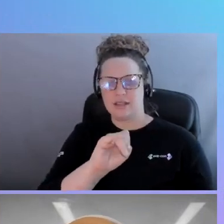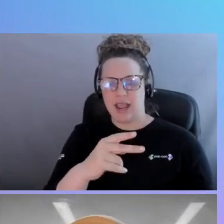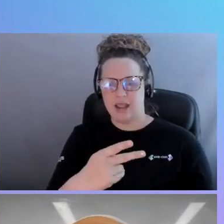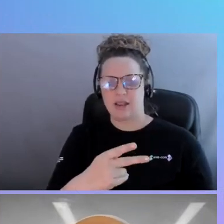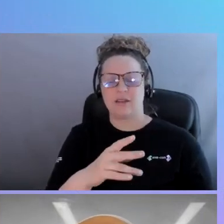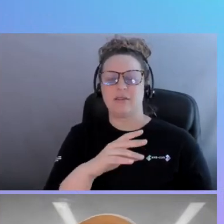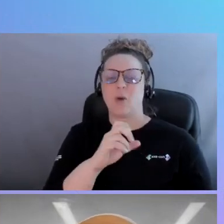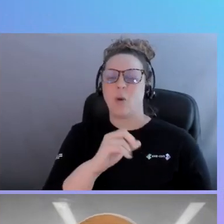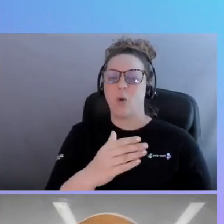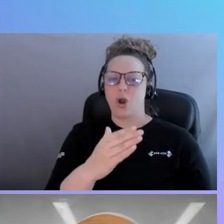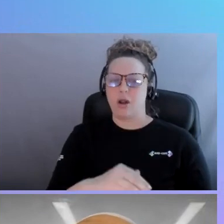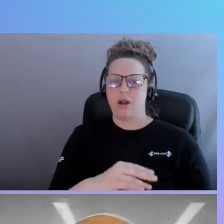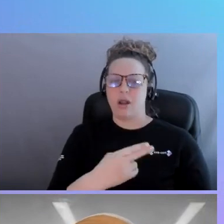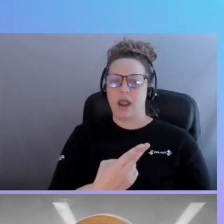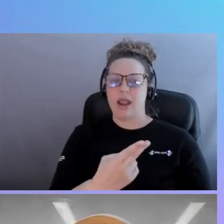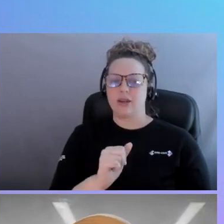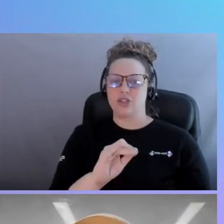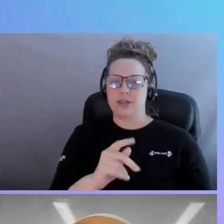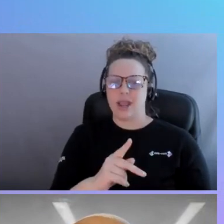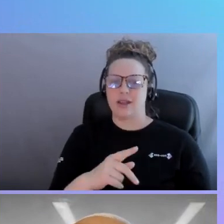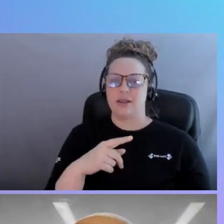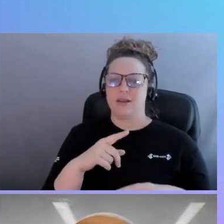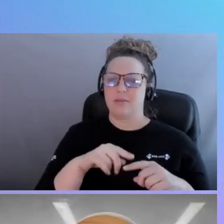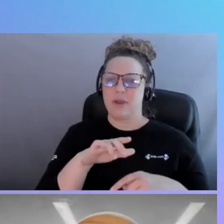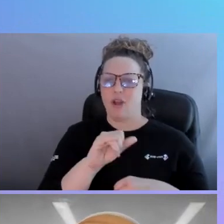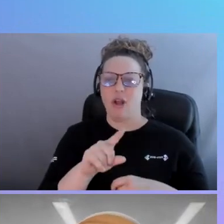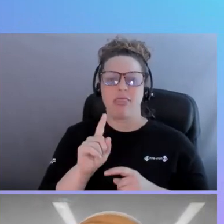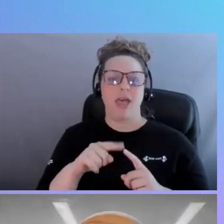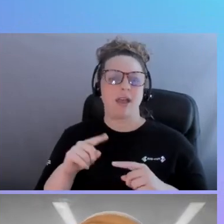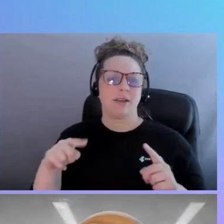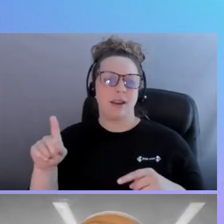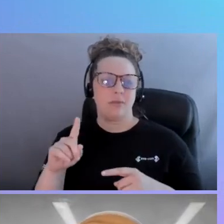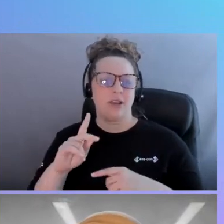stack, depending on the dynamic type size.